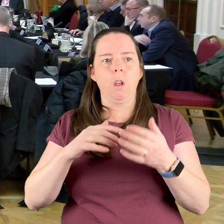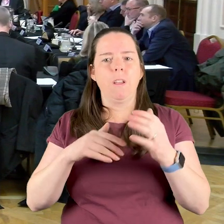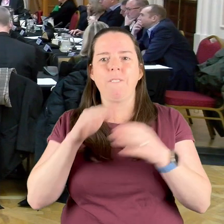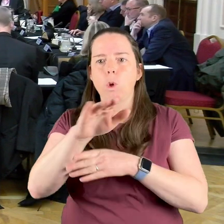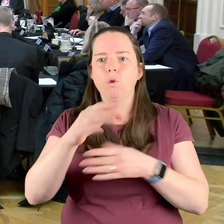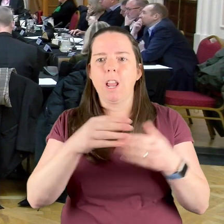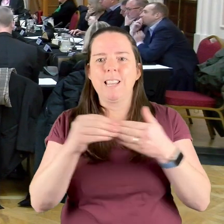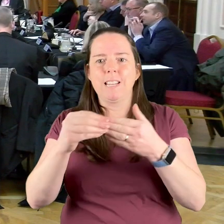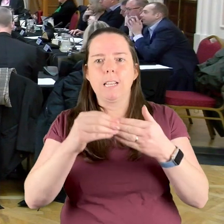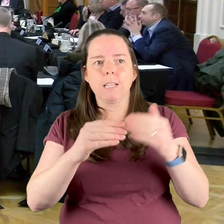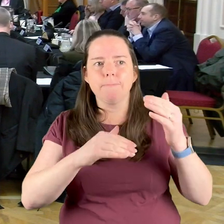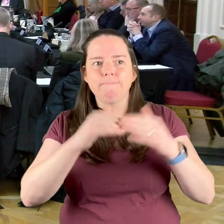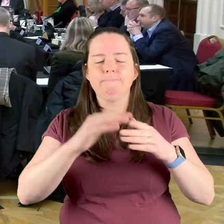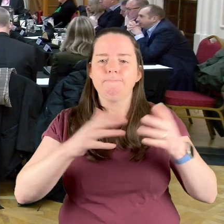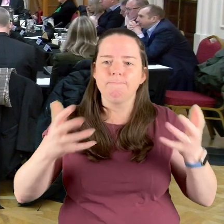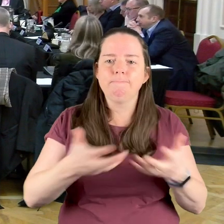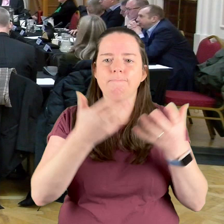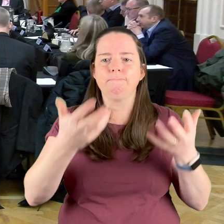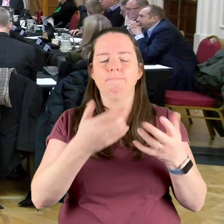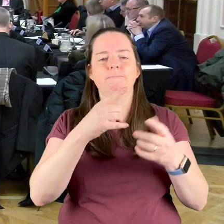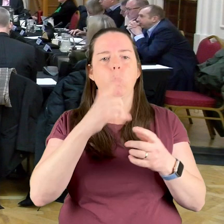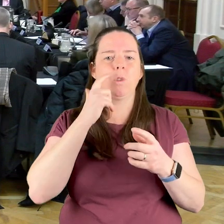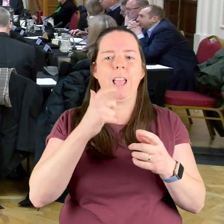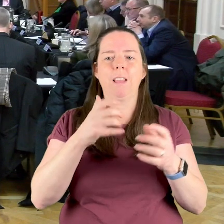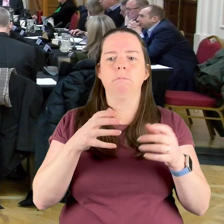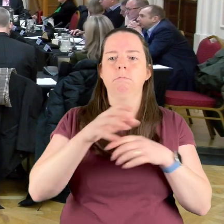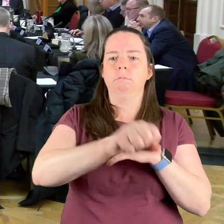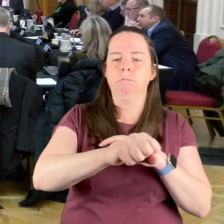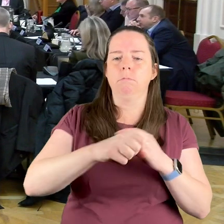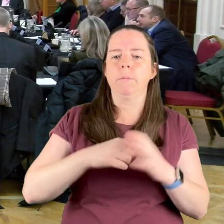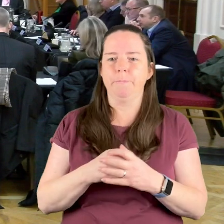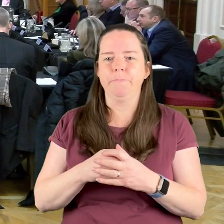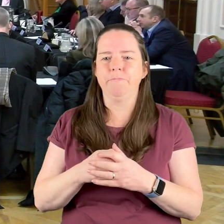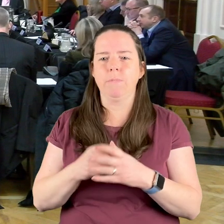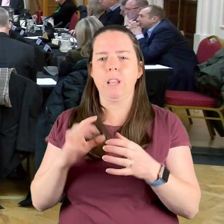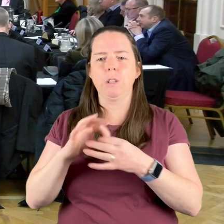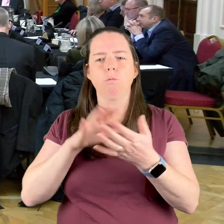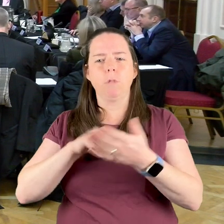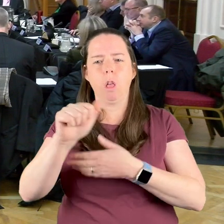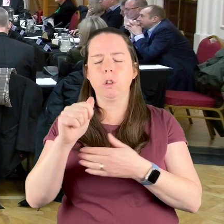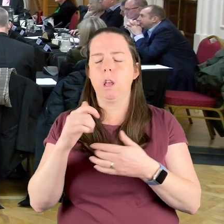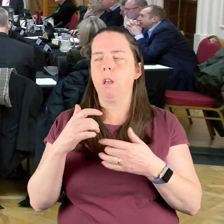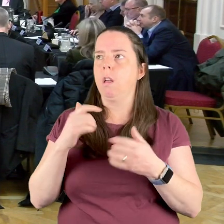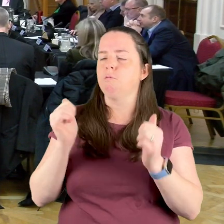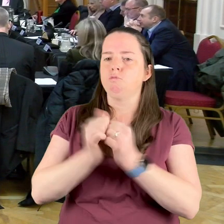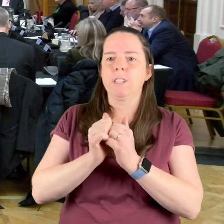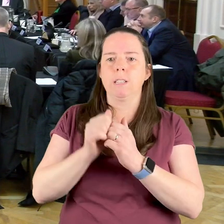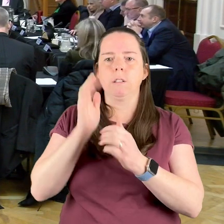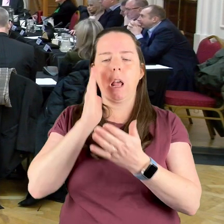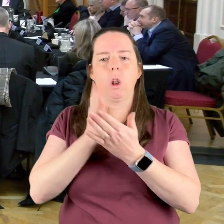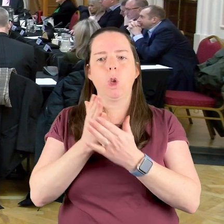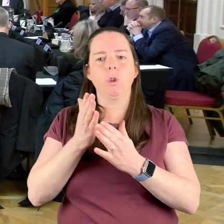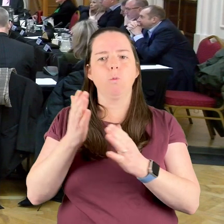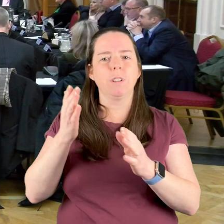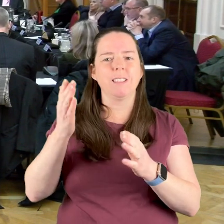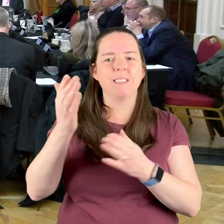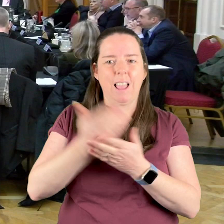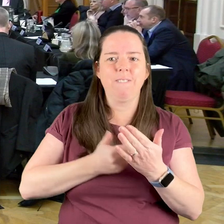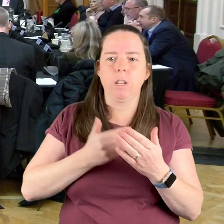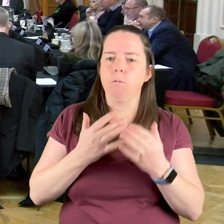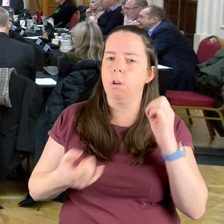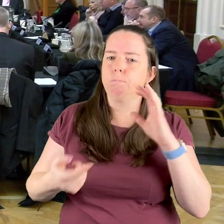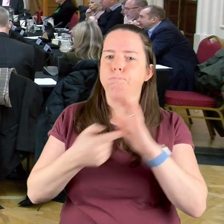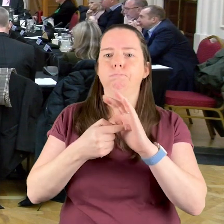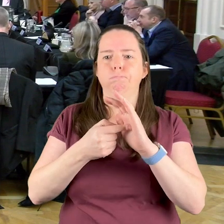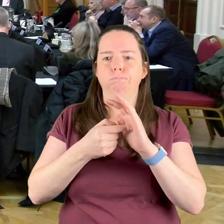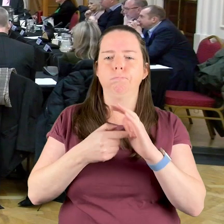leaders that will be able to take those positions. And finally, in terms of culture, totally agree. Psychological safety is really important.